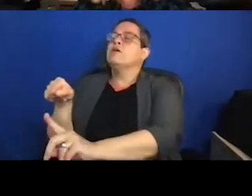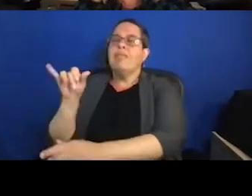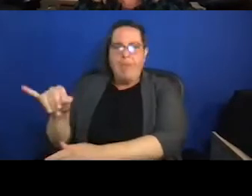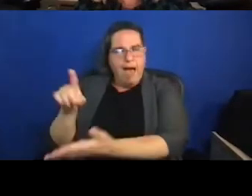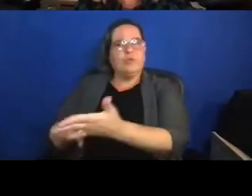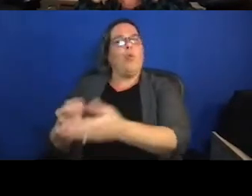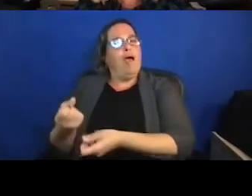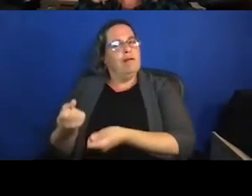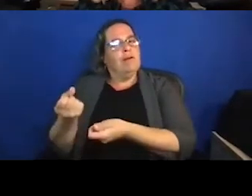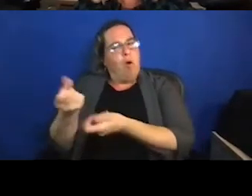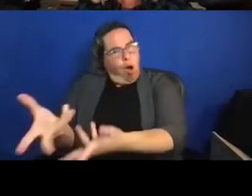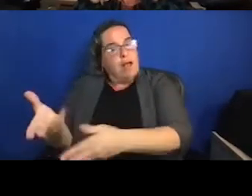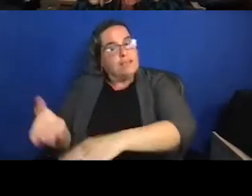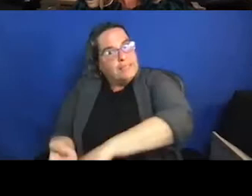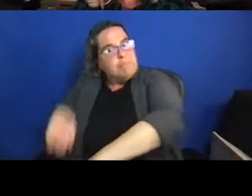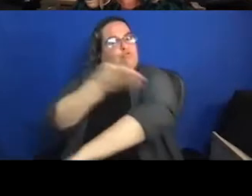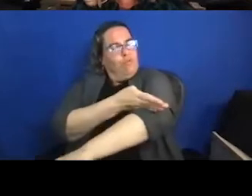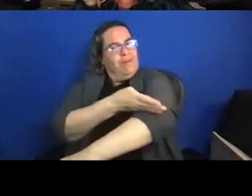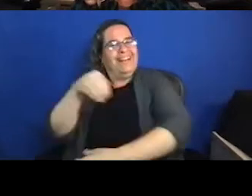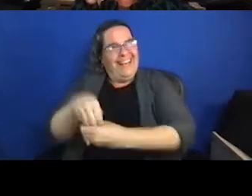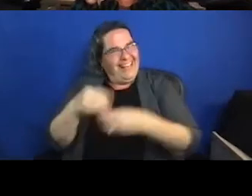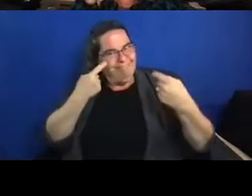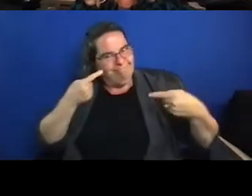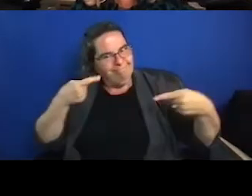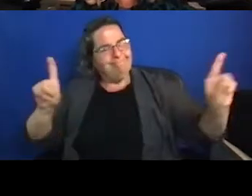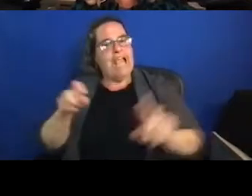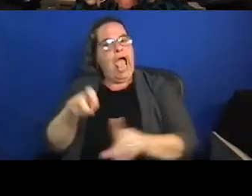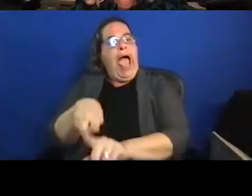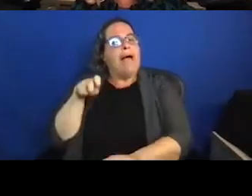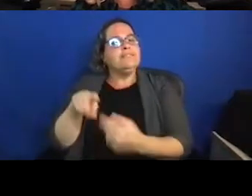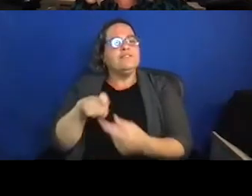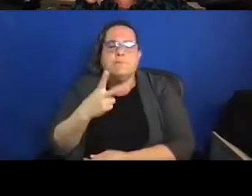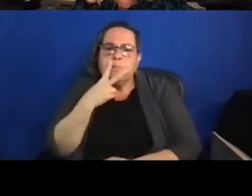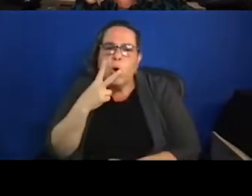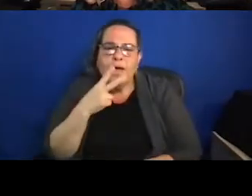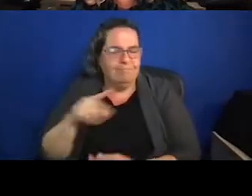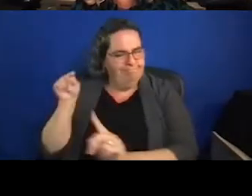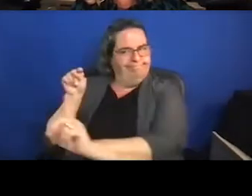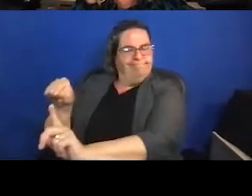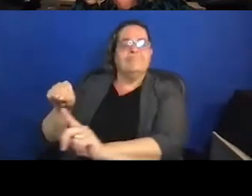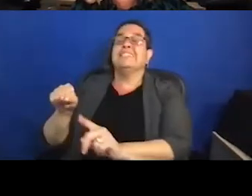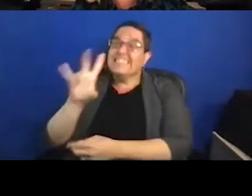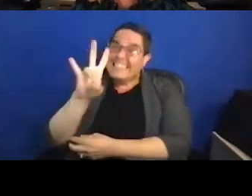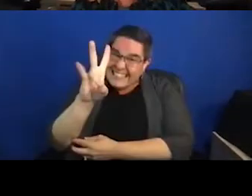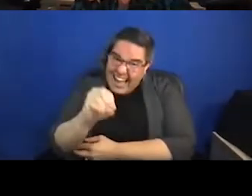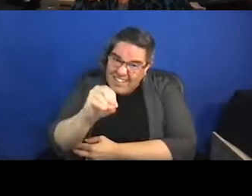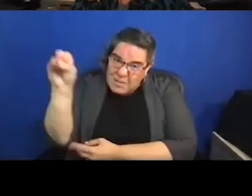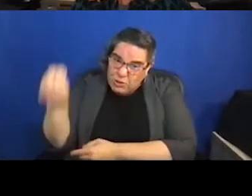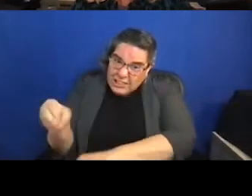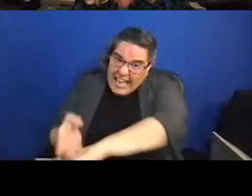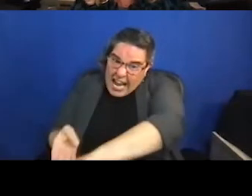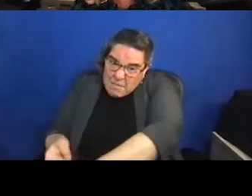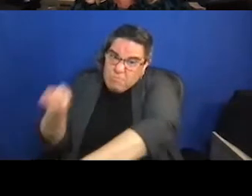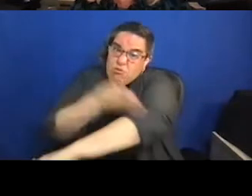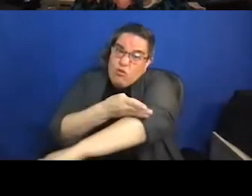was combined with the community health worker support. And what we found was that the community health worker support improved odds of